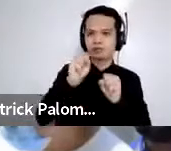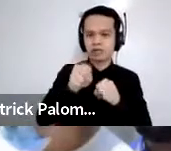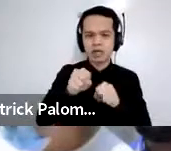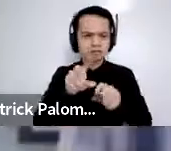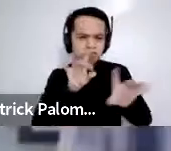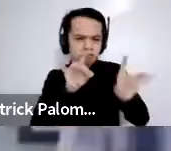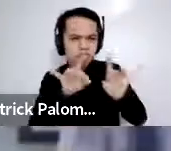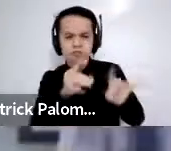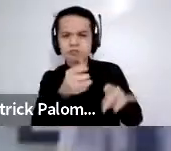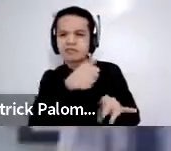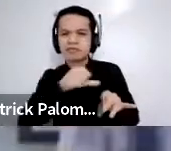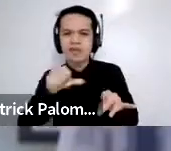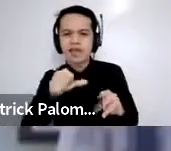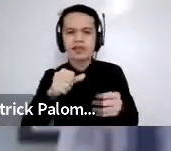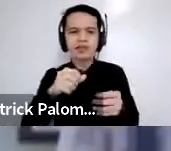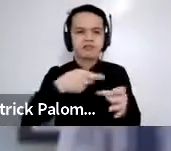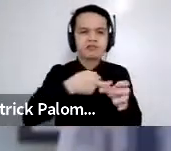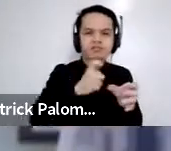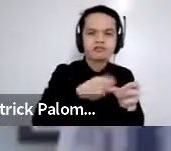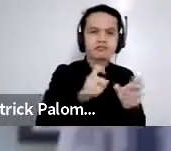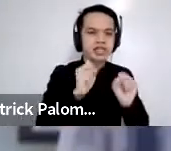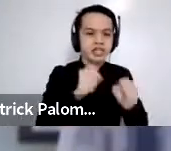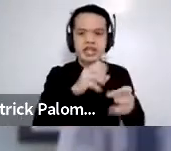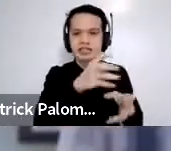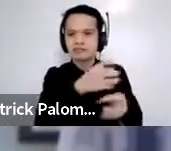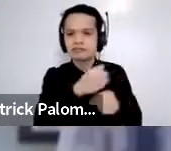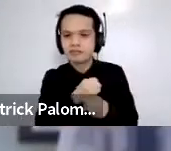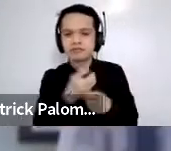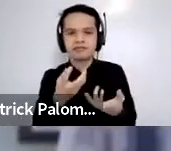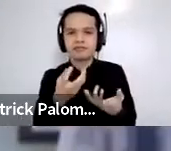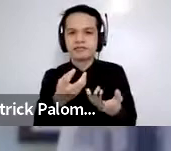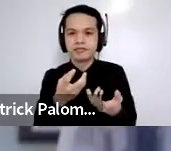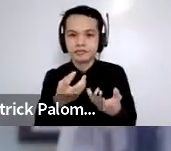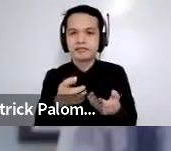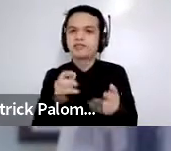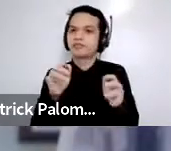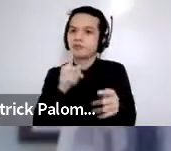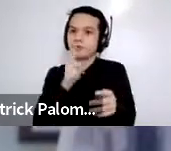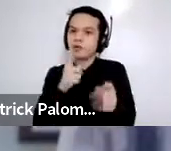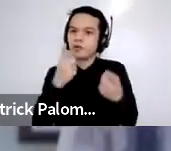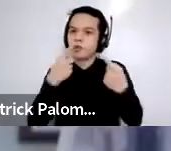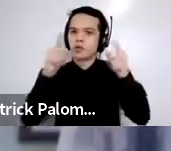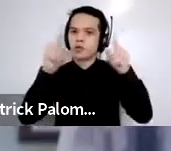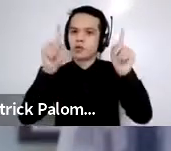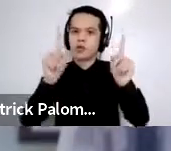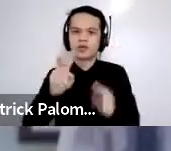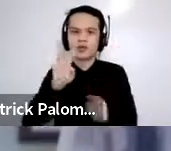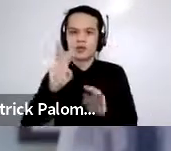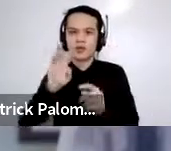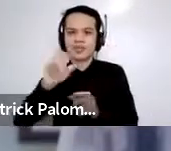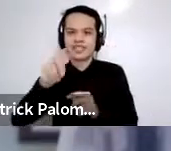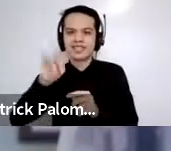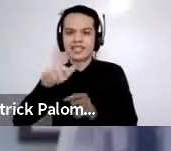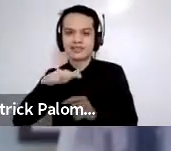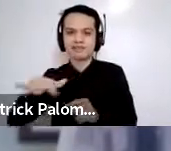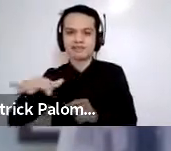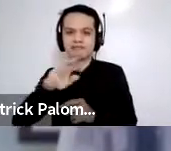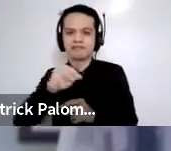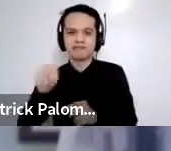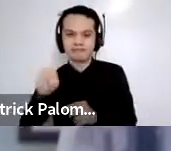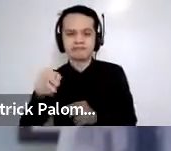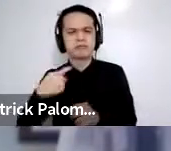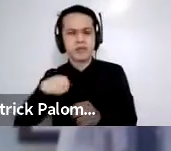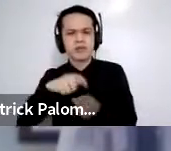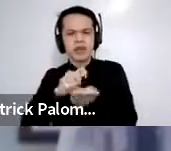to get. And this proved to be successful in two cities in Metro Manila. We are going to transfer this technology to